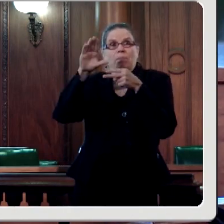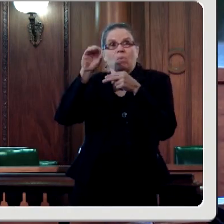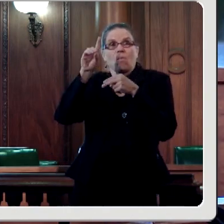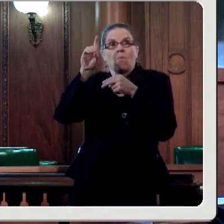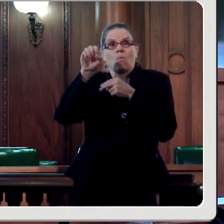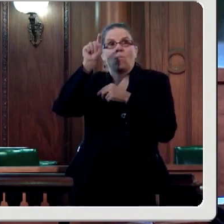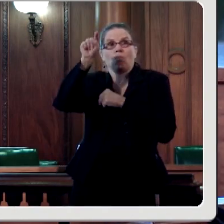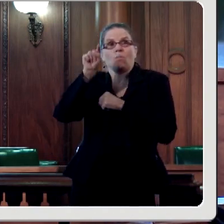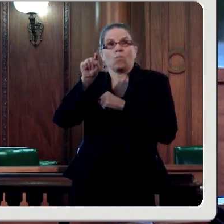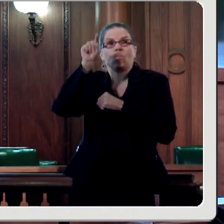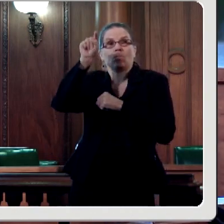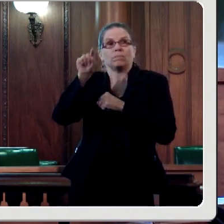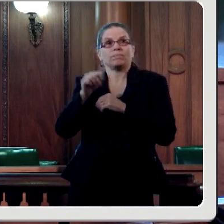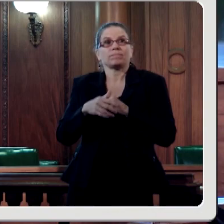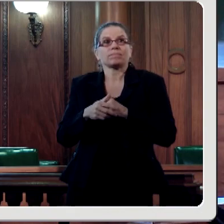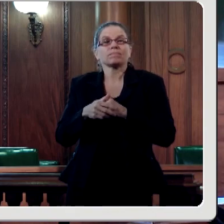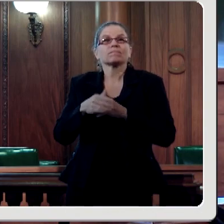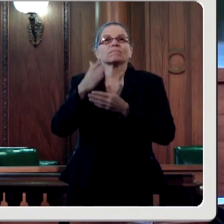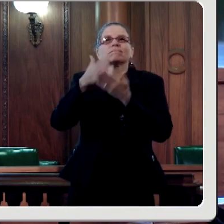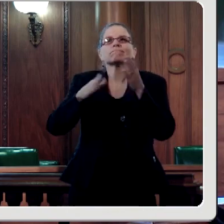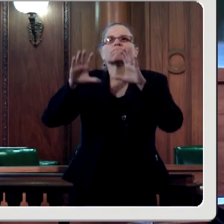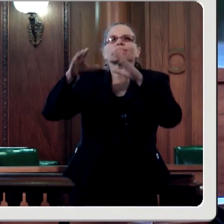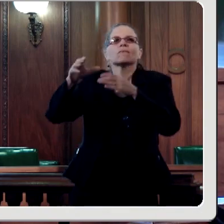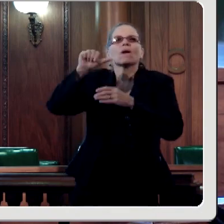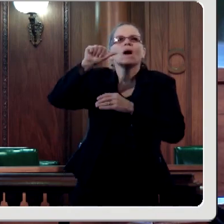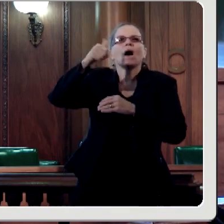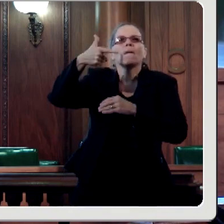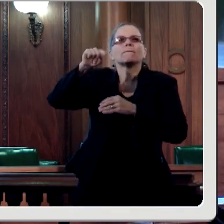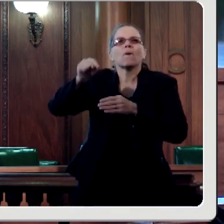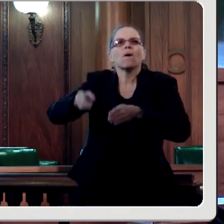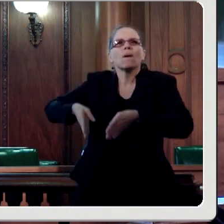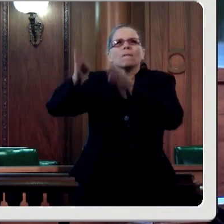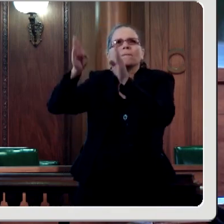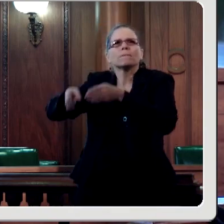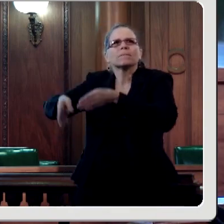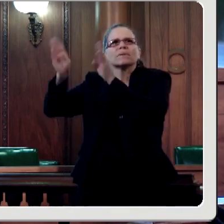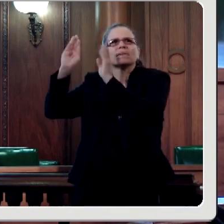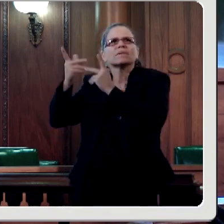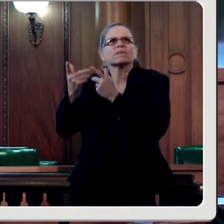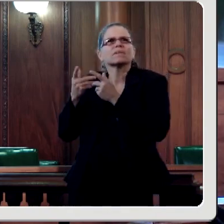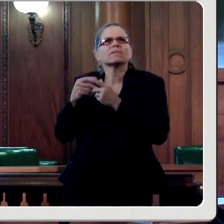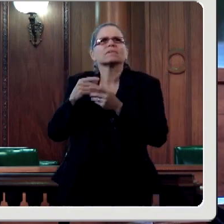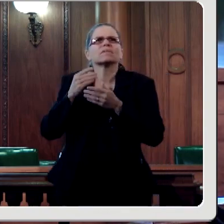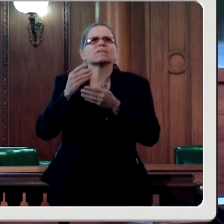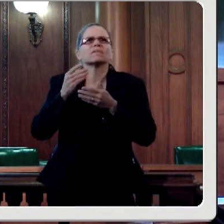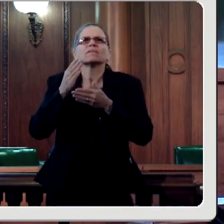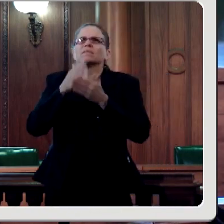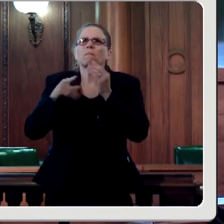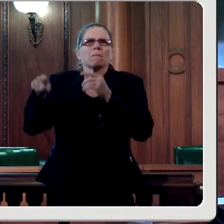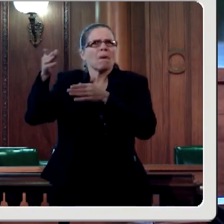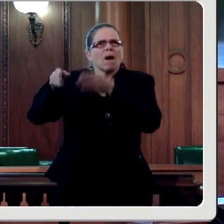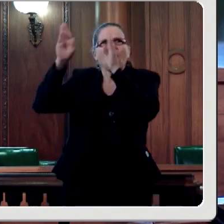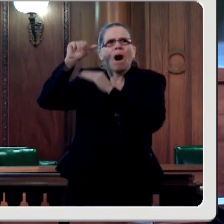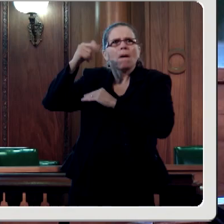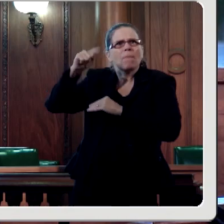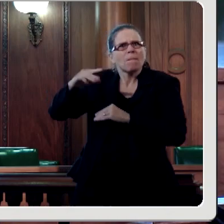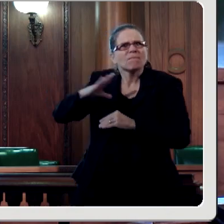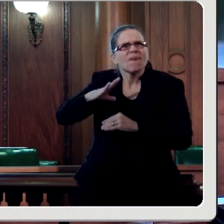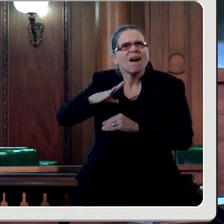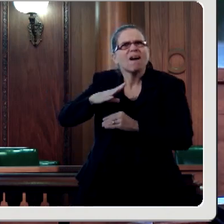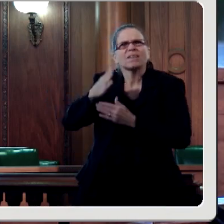complexes. Their numbers are down. Their numbers are down. So as Helen indicated, and as Dr.